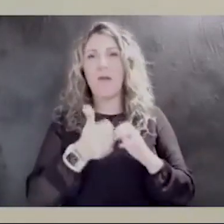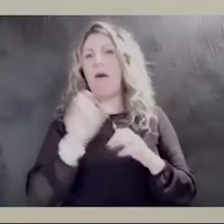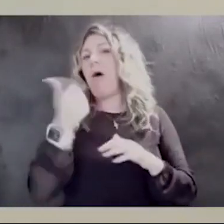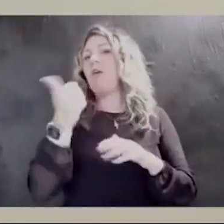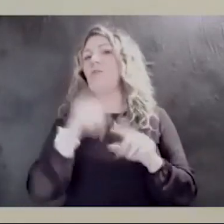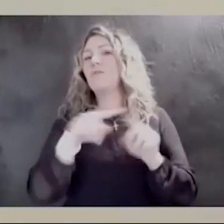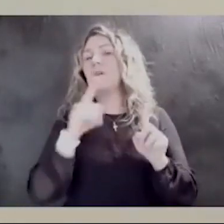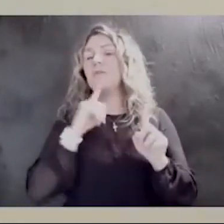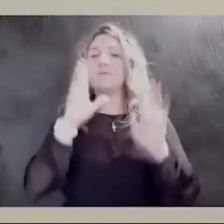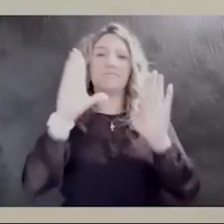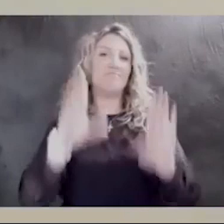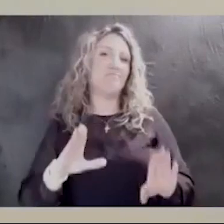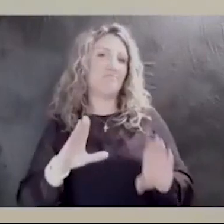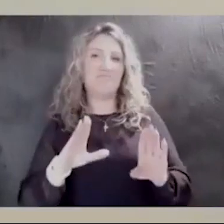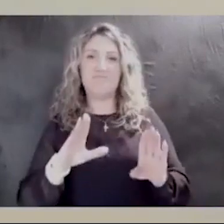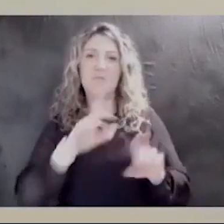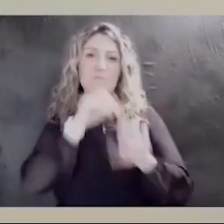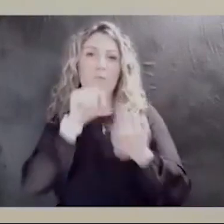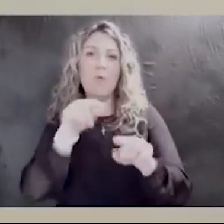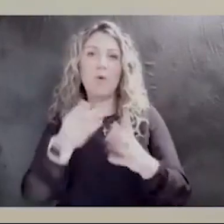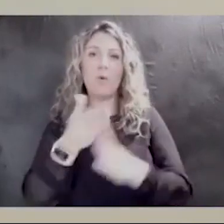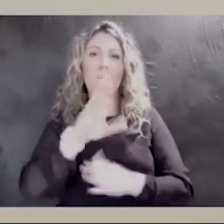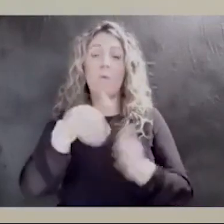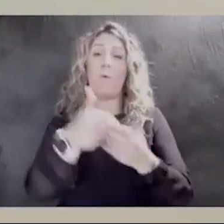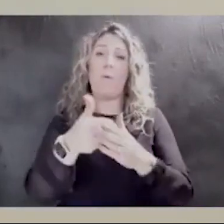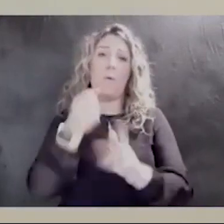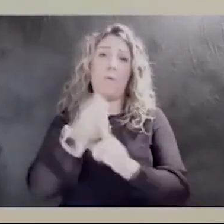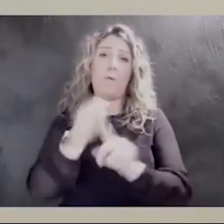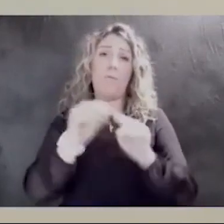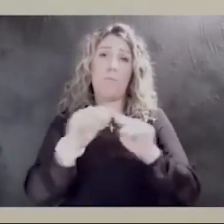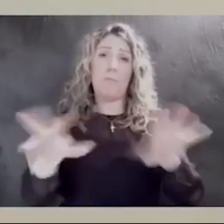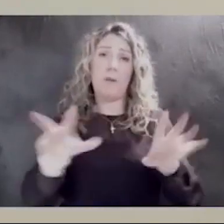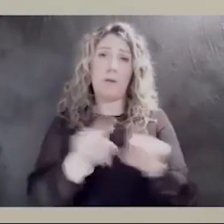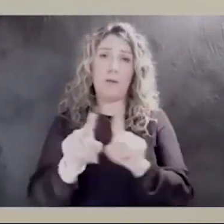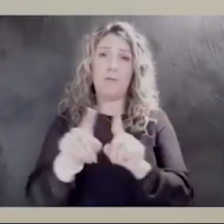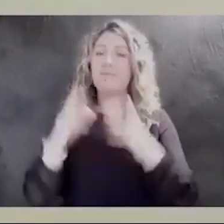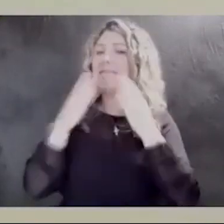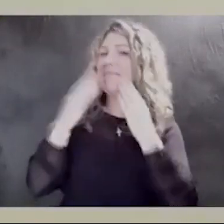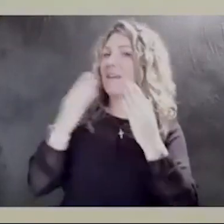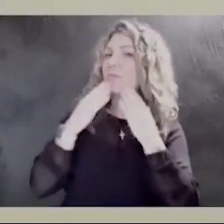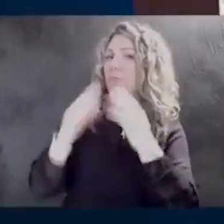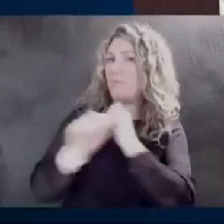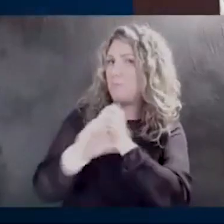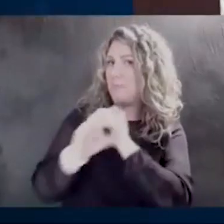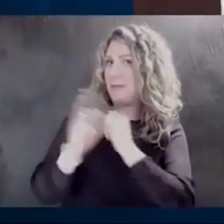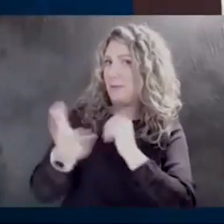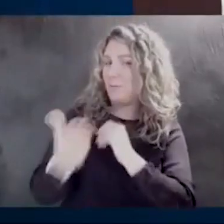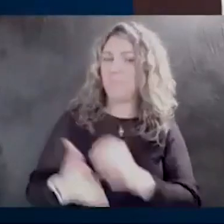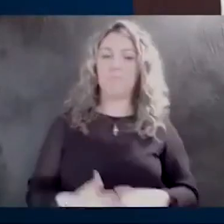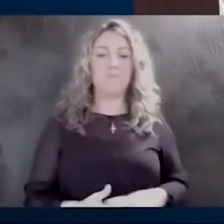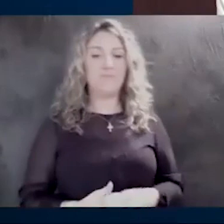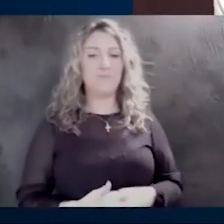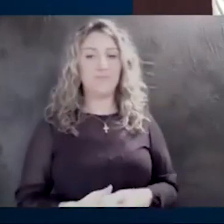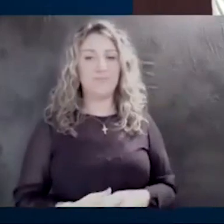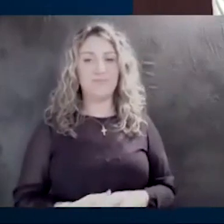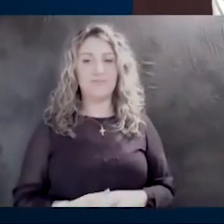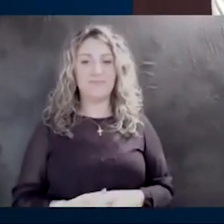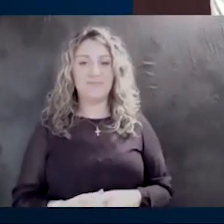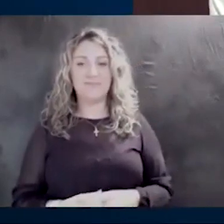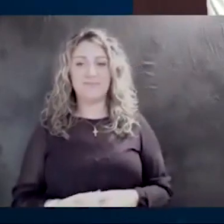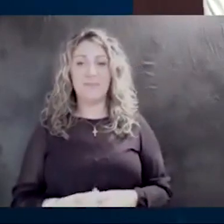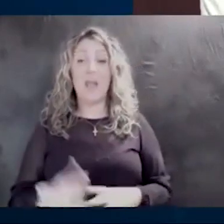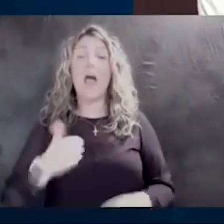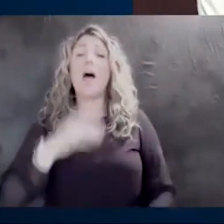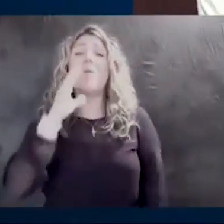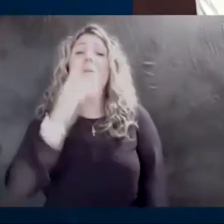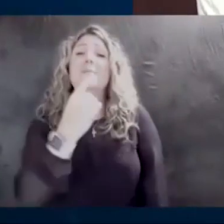job of reporting throughout this pandemic as well. So thanks to the media. Dr. Botch, you will be I will miss